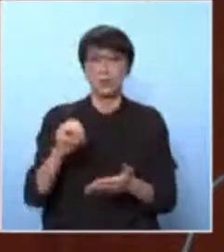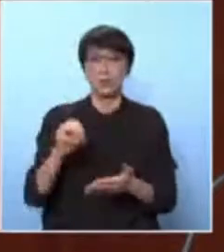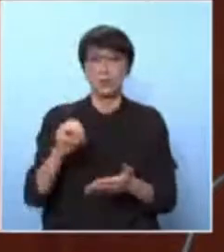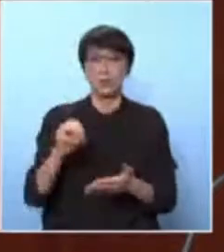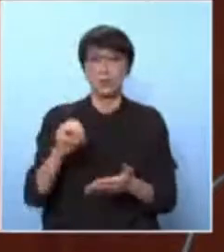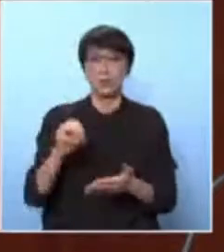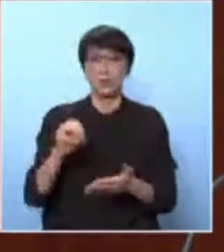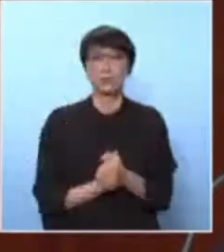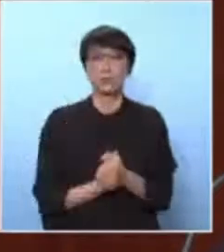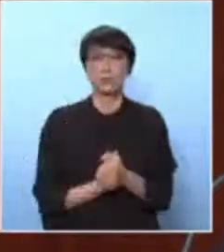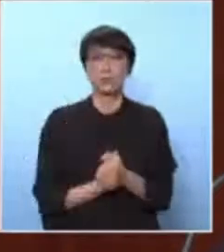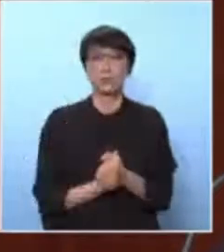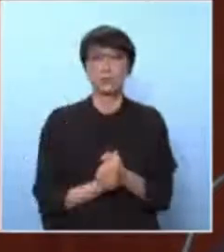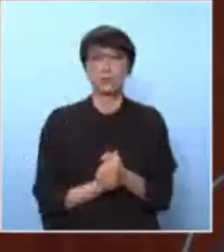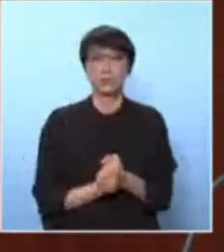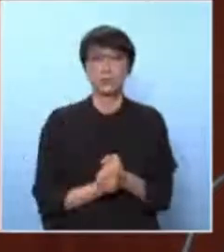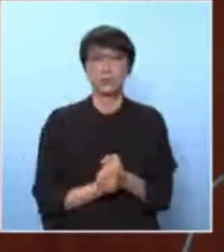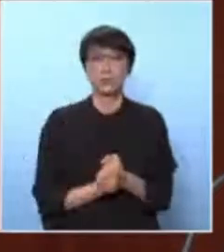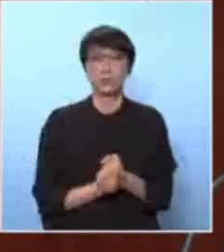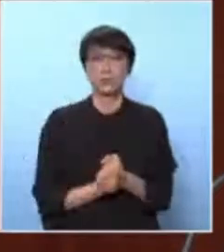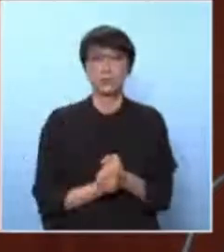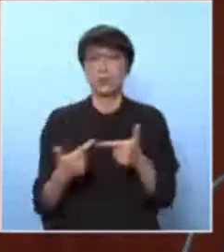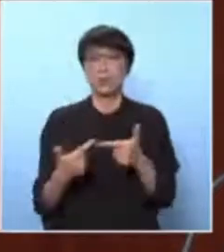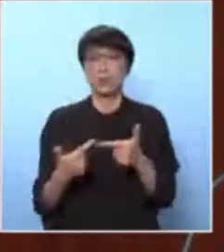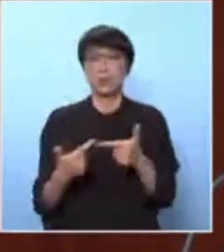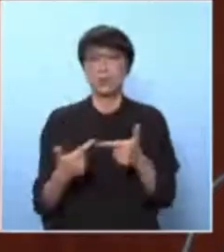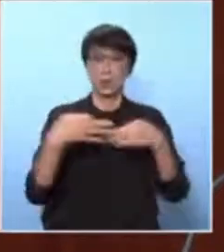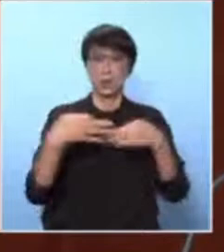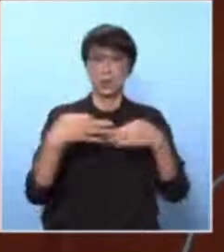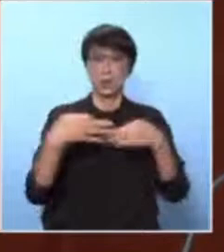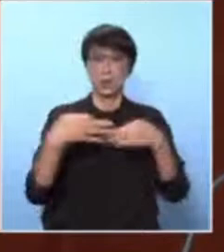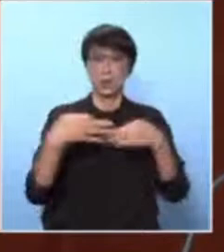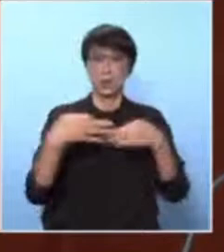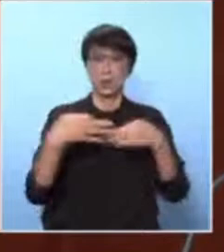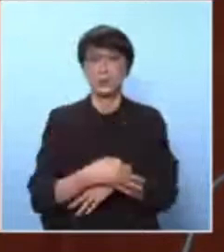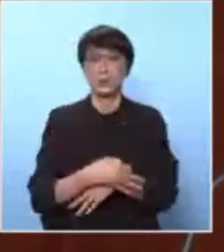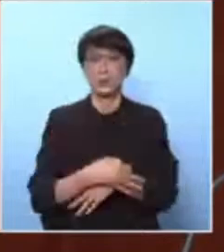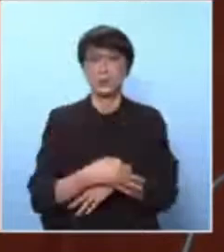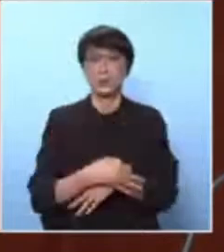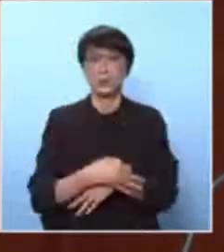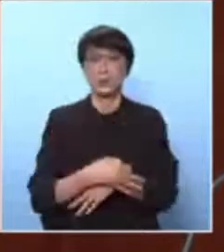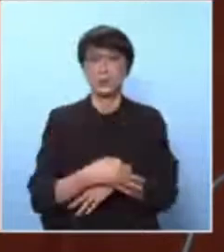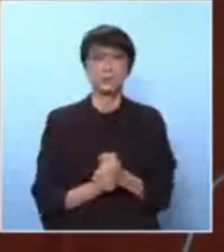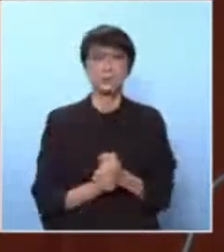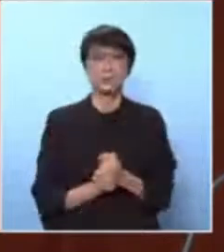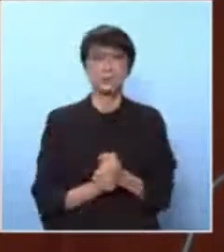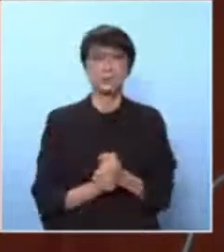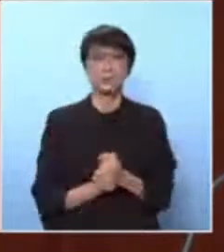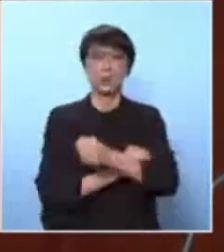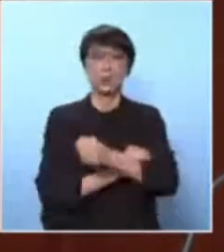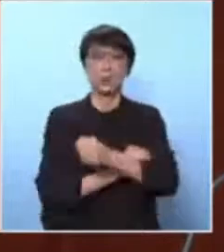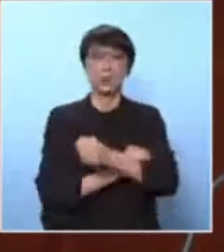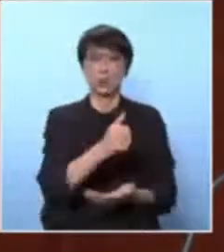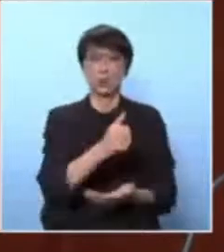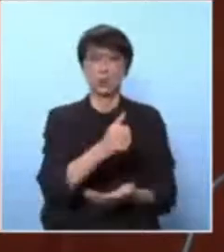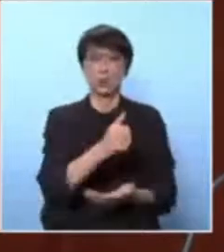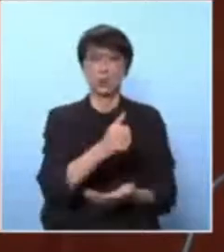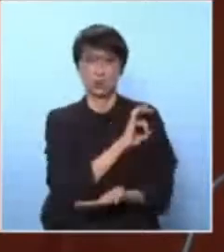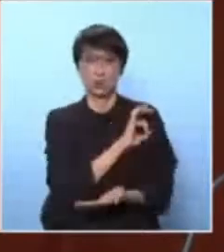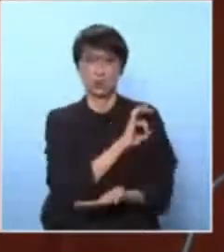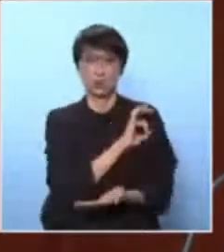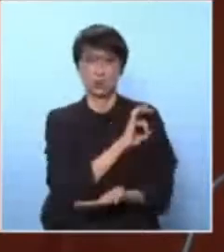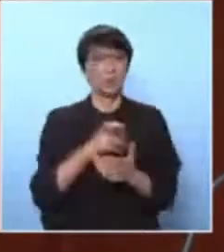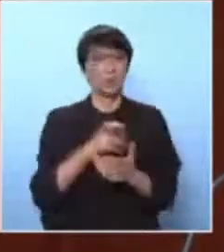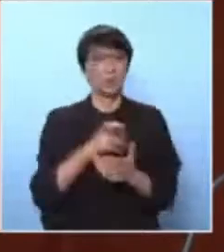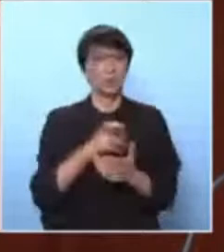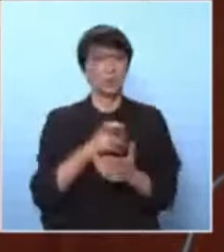The Continuous Contracts Requirement. The Labour Advisory Board, or the LAB, is discussing how to